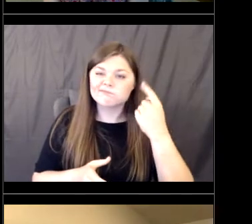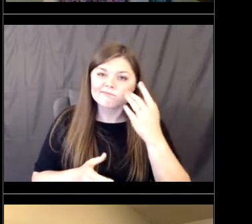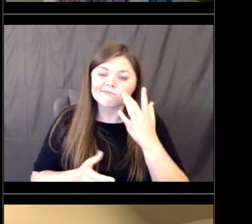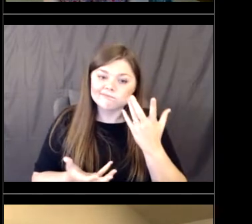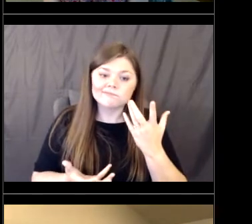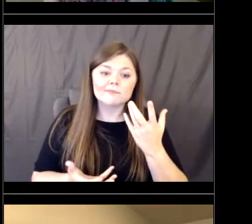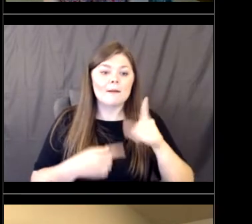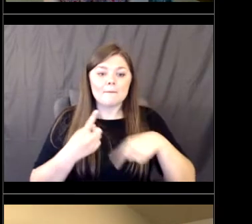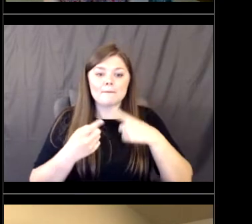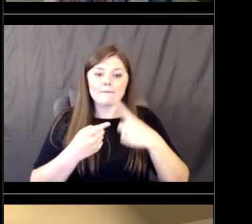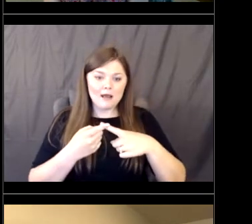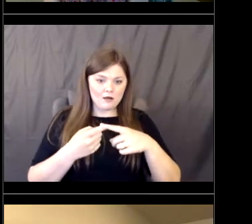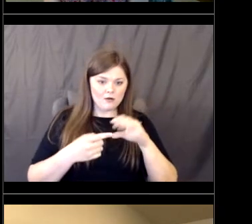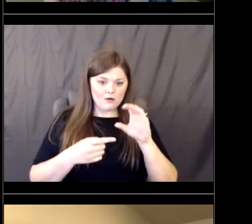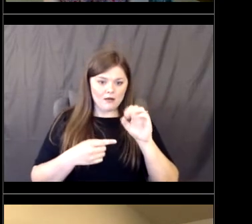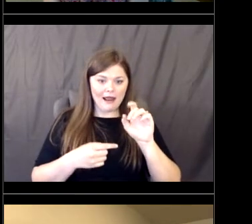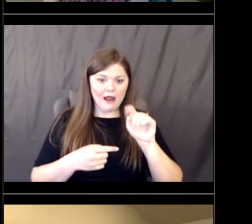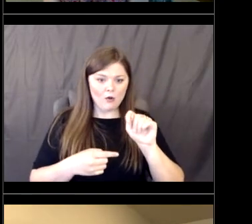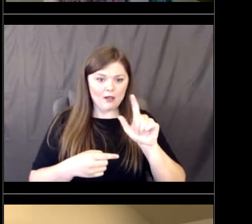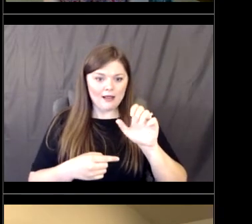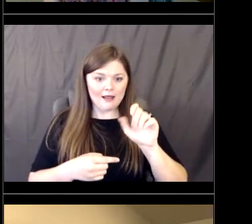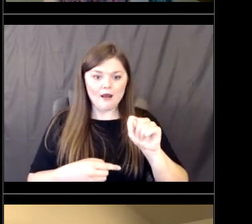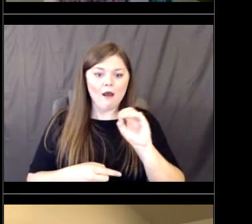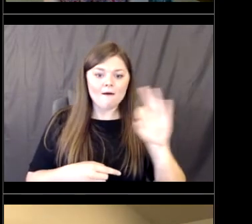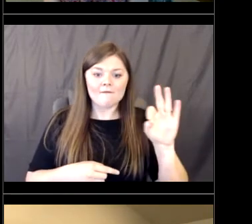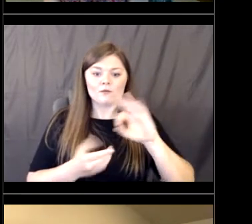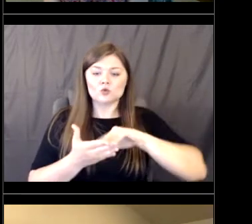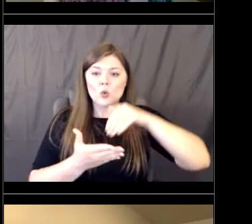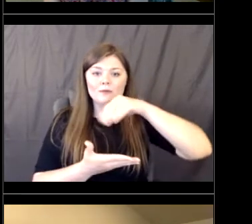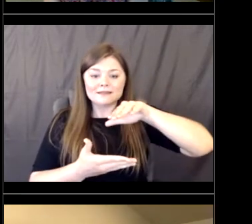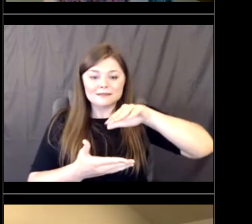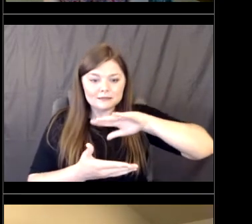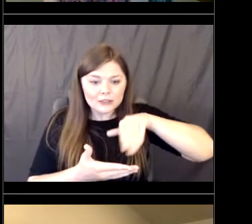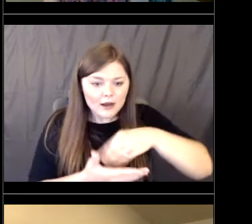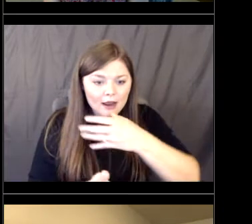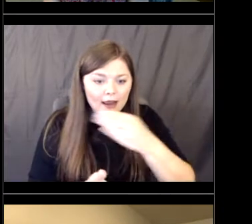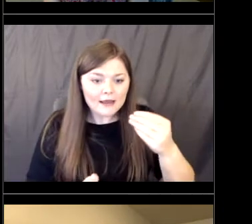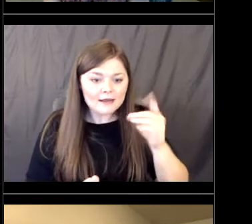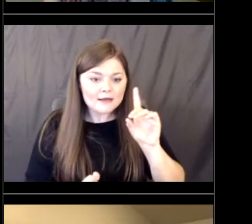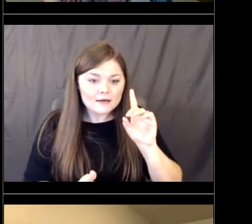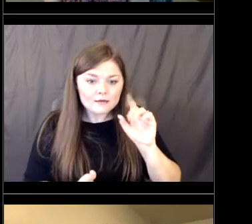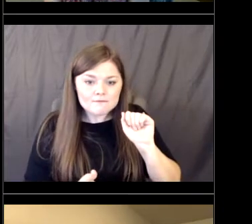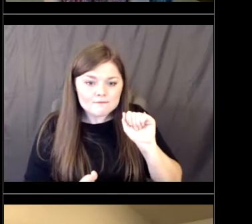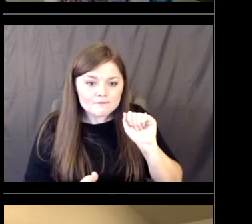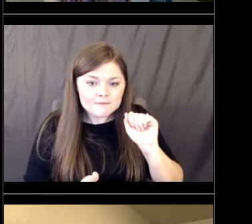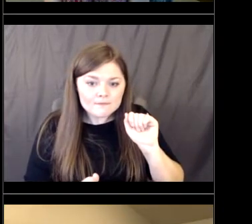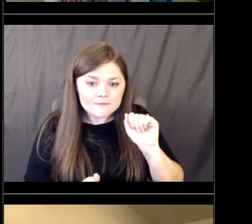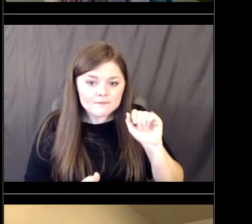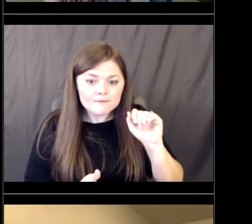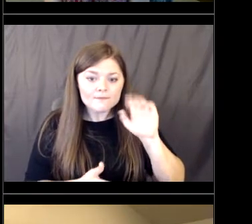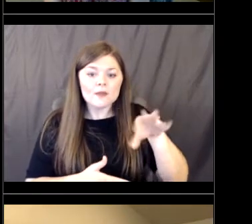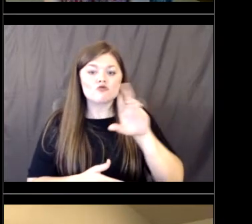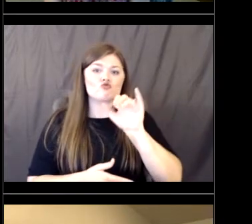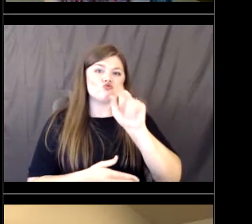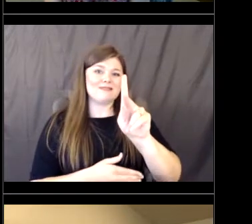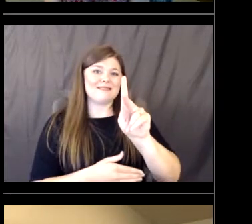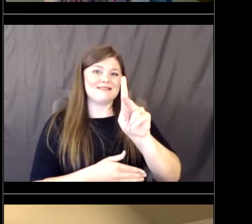Prediction Center, and local WFOs are also using the same categories. In these risk categories, there was just a